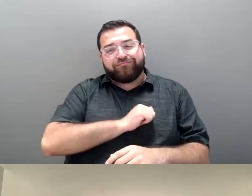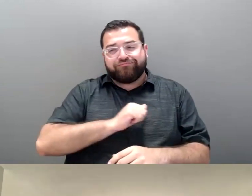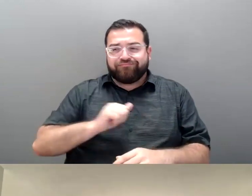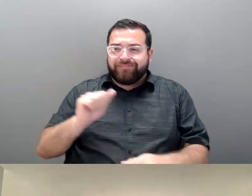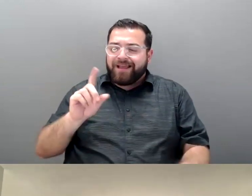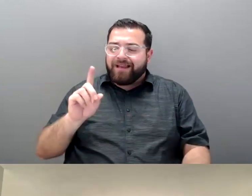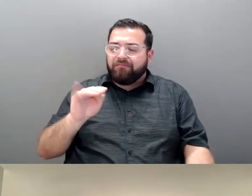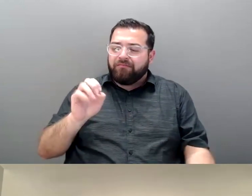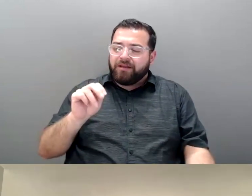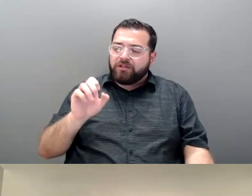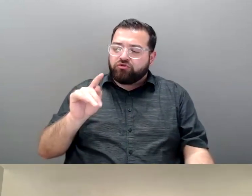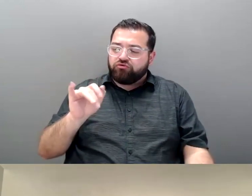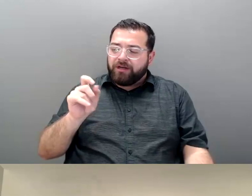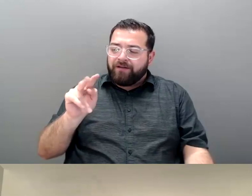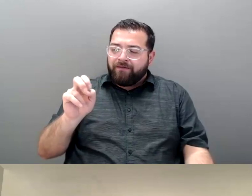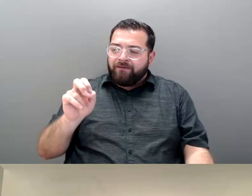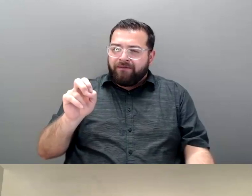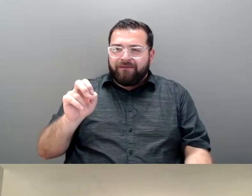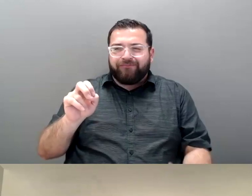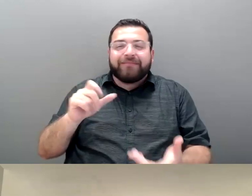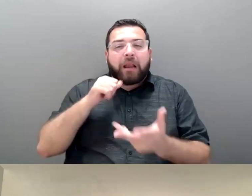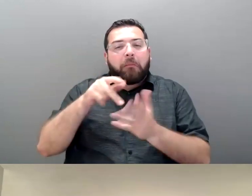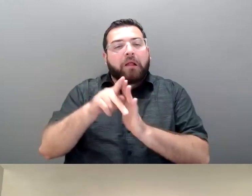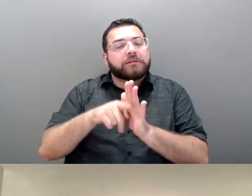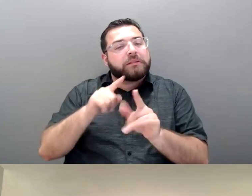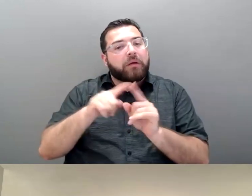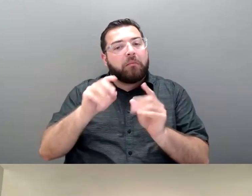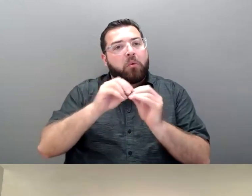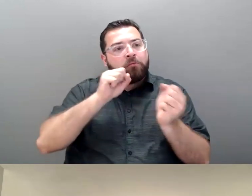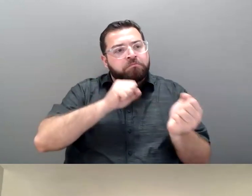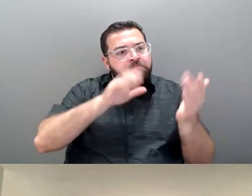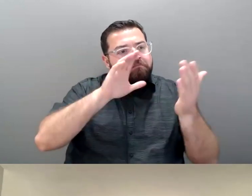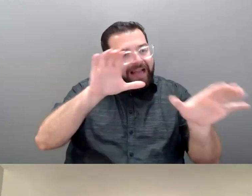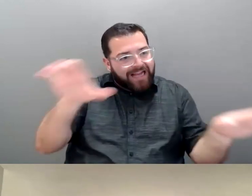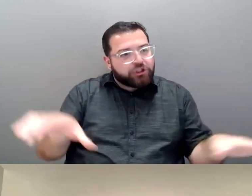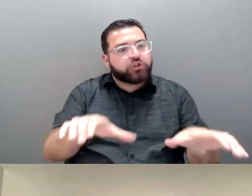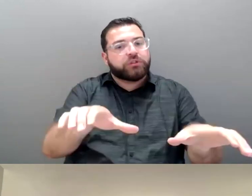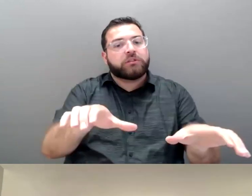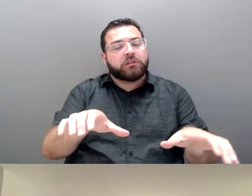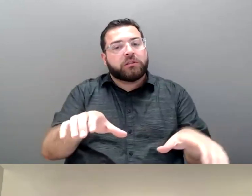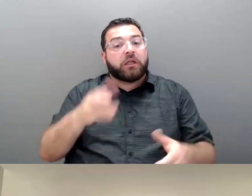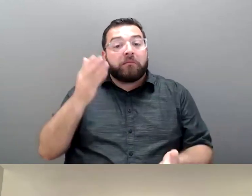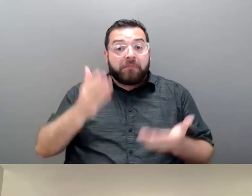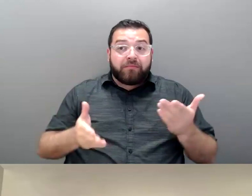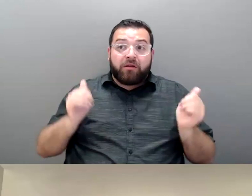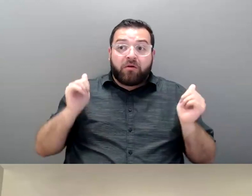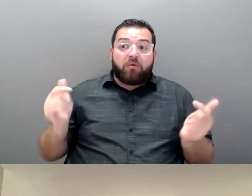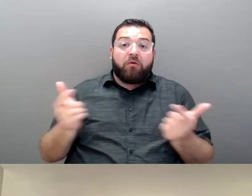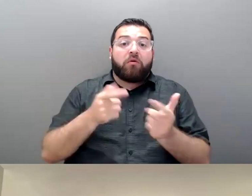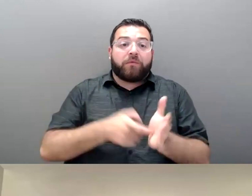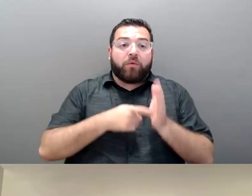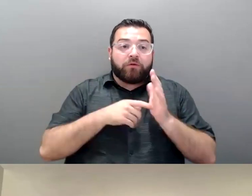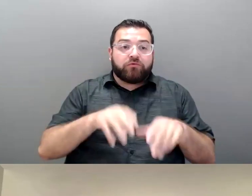not policy, but like a uniform action, and maybe everybody's required to take an